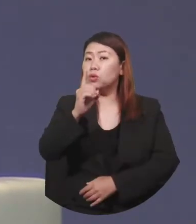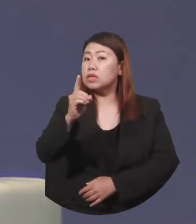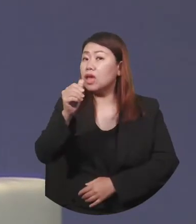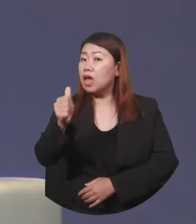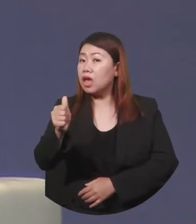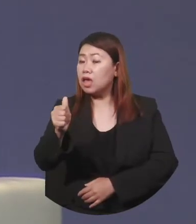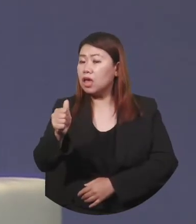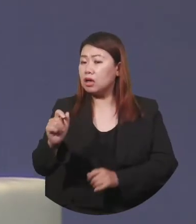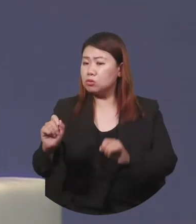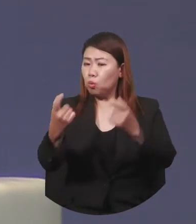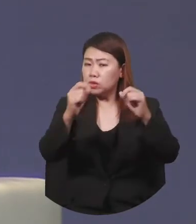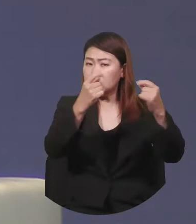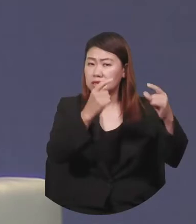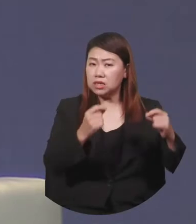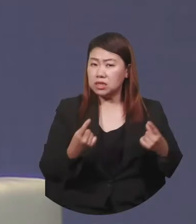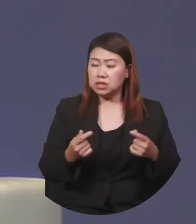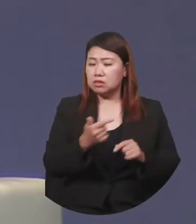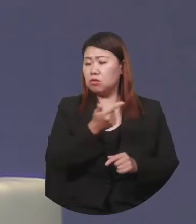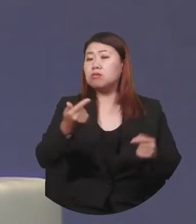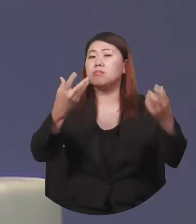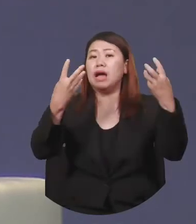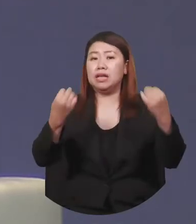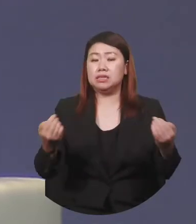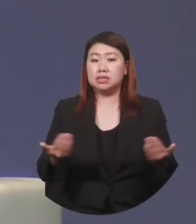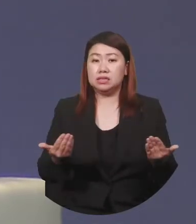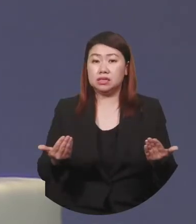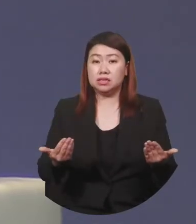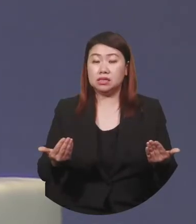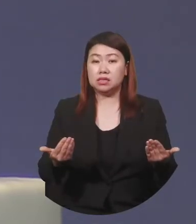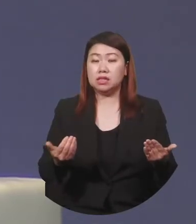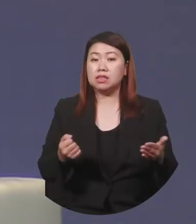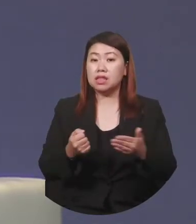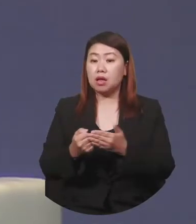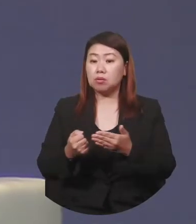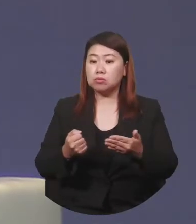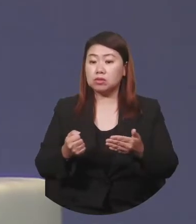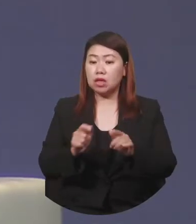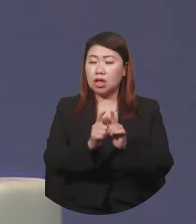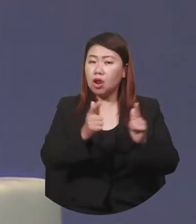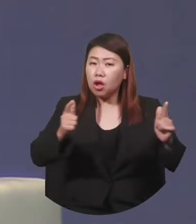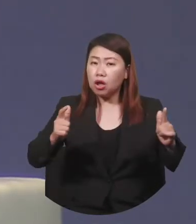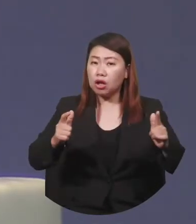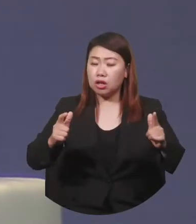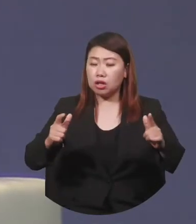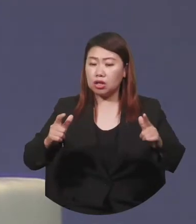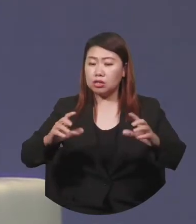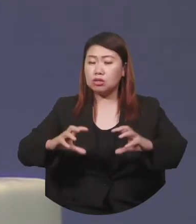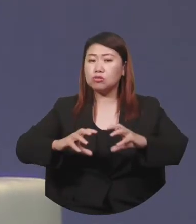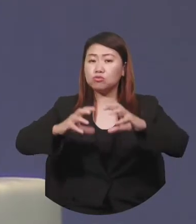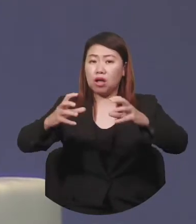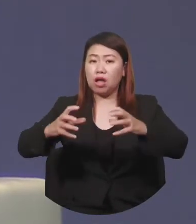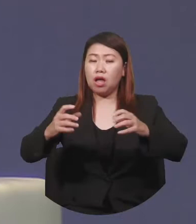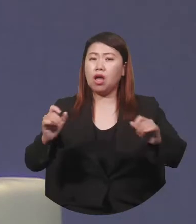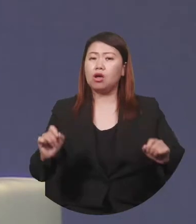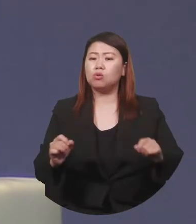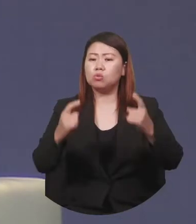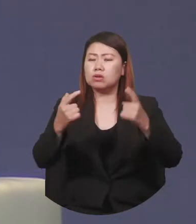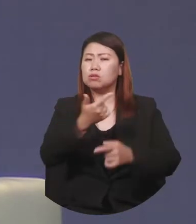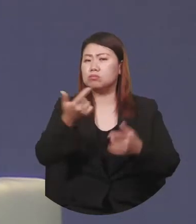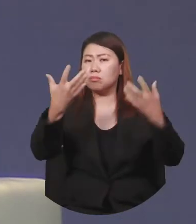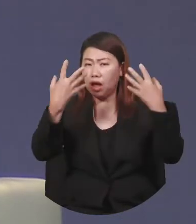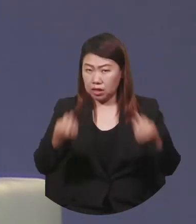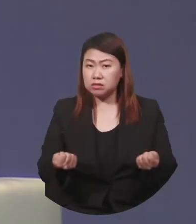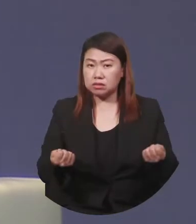and many partners doing the same thing on the same area, on the same ground. So we have to concern about the overlapping of